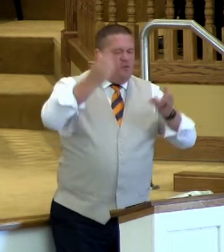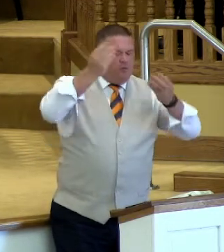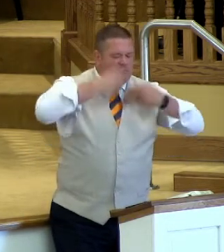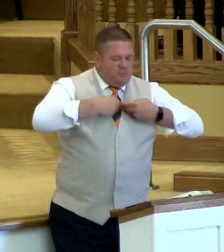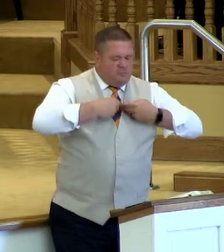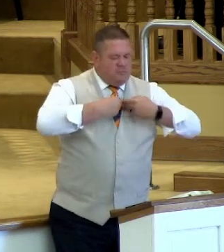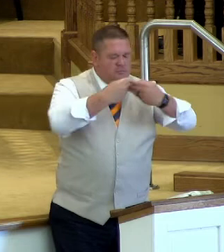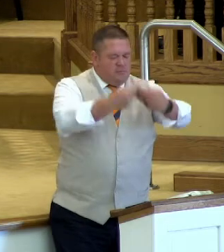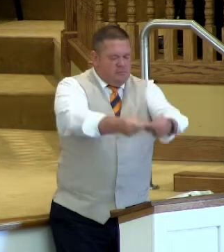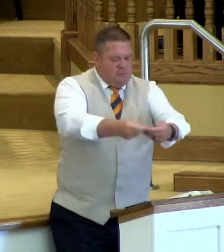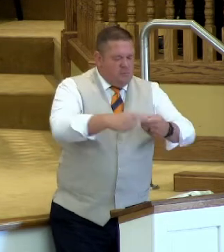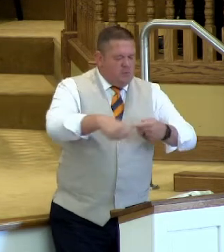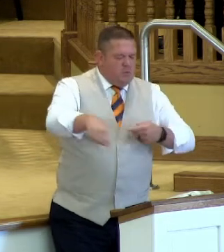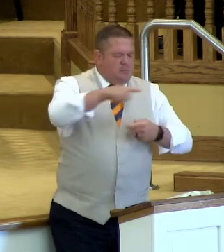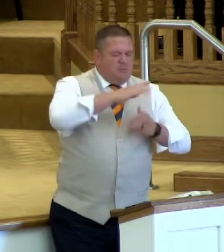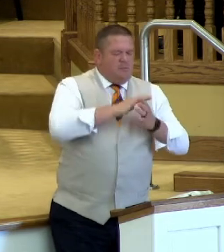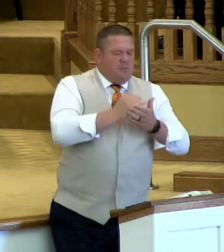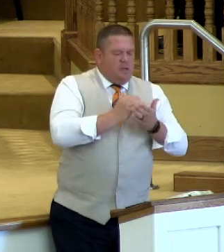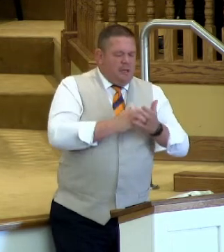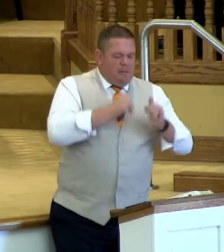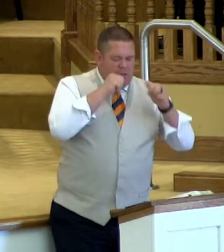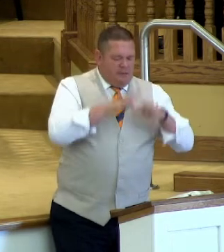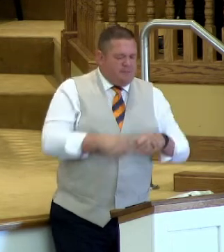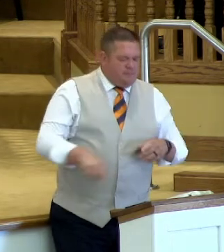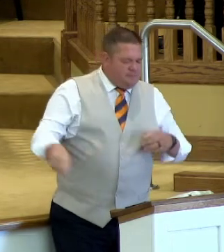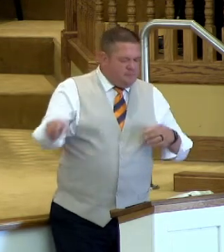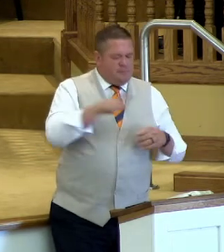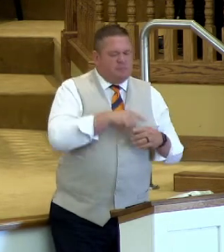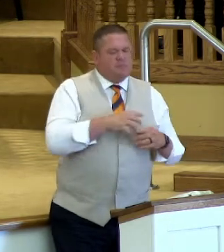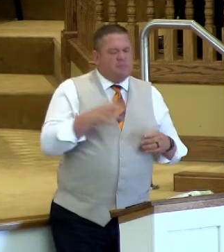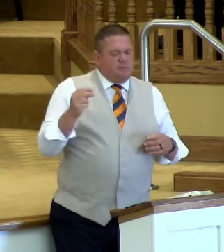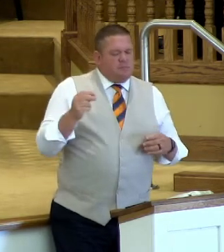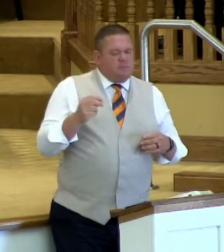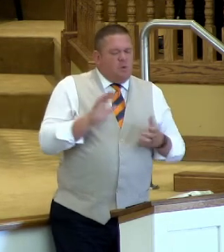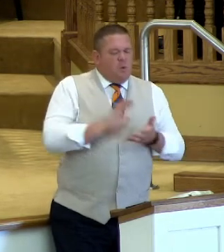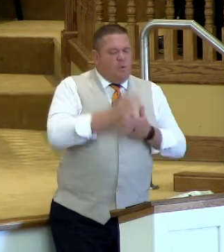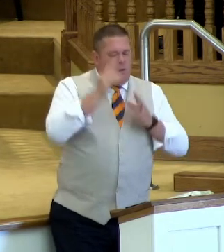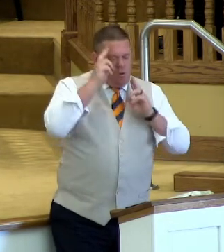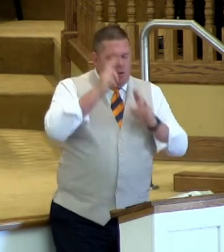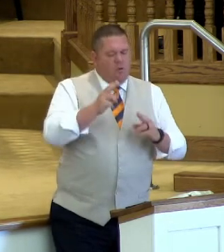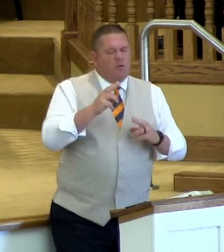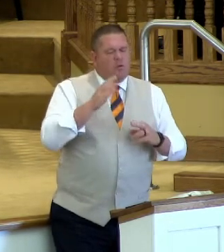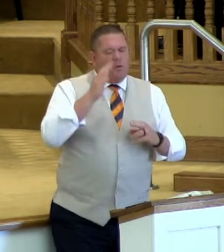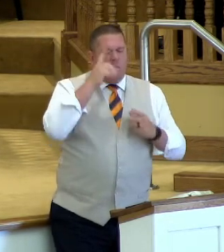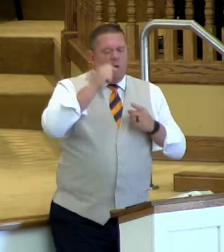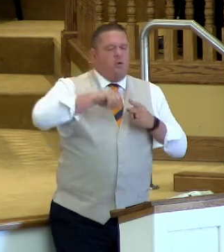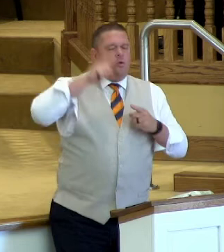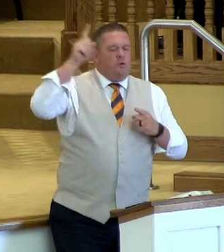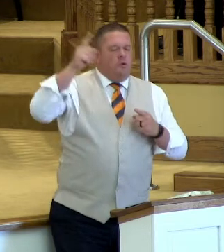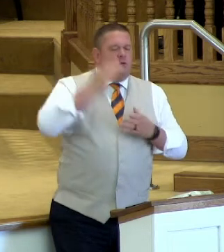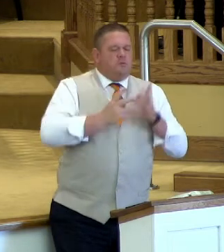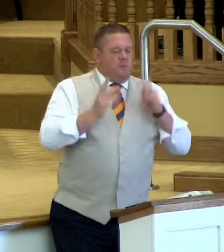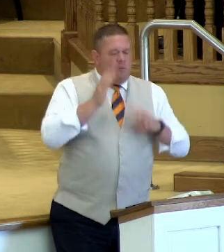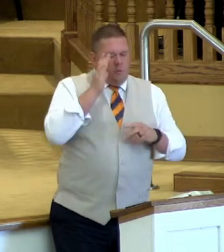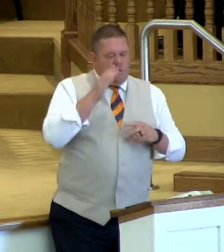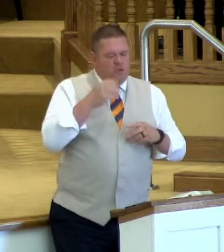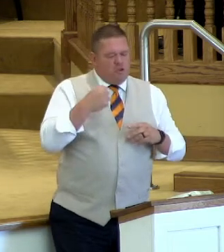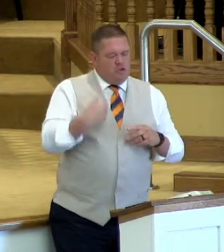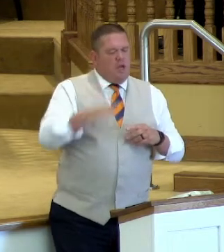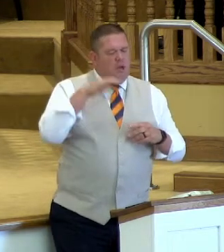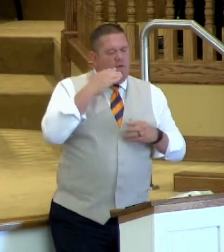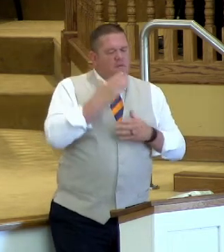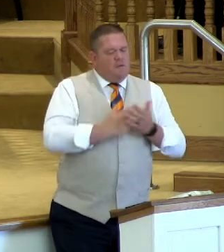past few weeks and months. Lord, I pray, Lord, that this message will be a blessing to some people, Lord, and all the glory and honor will go to you, Lord, and some people will be able to shake